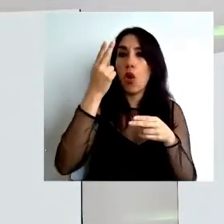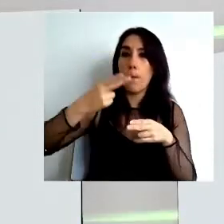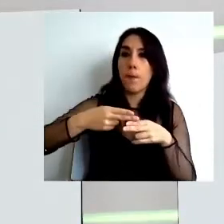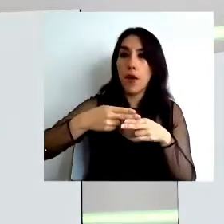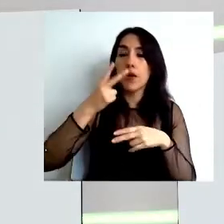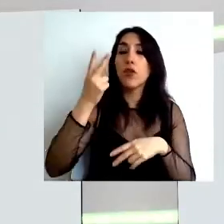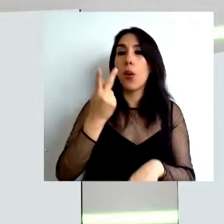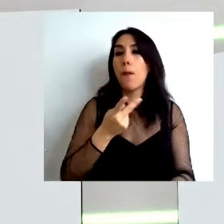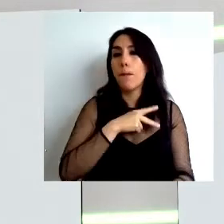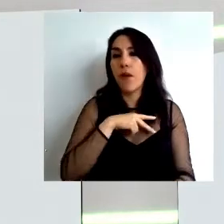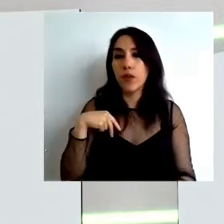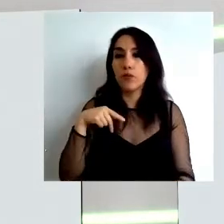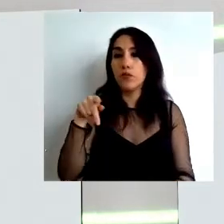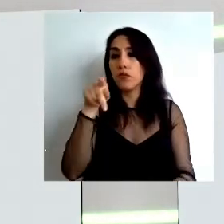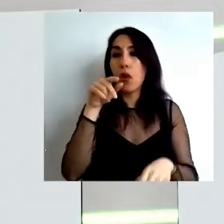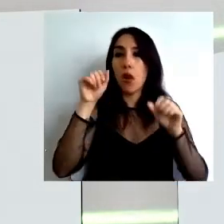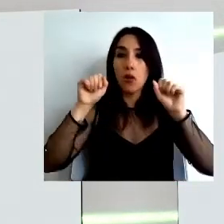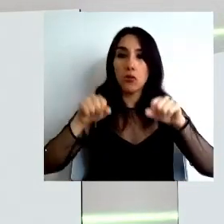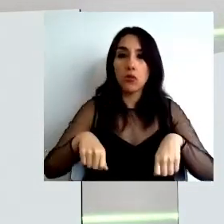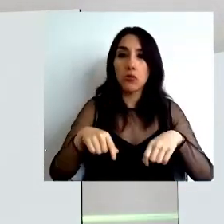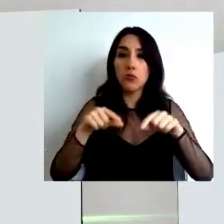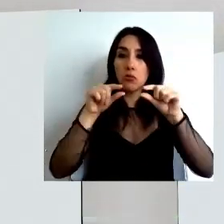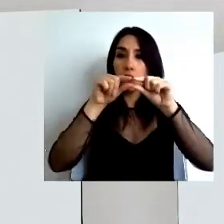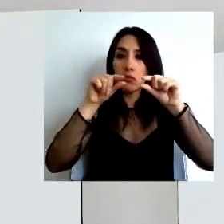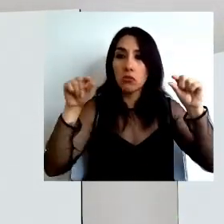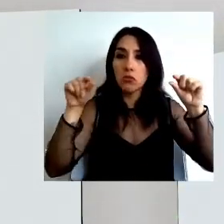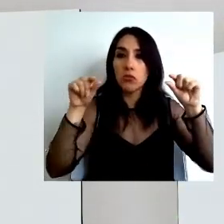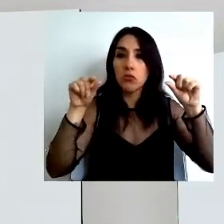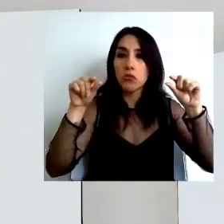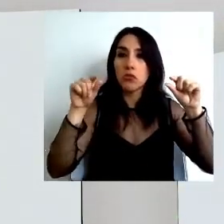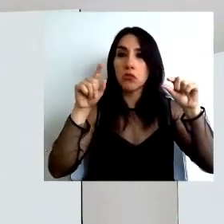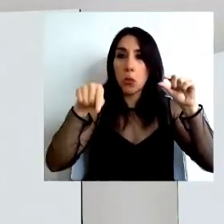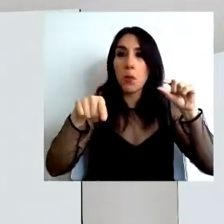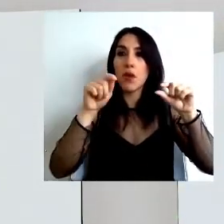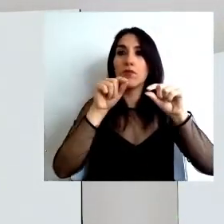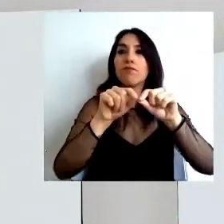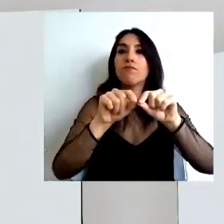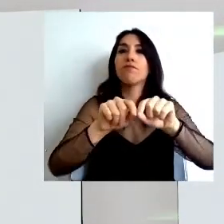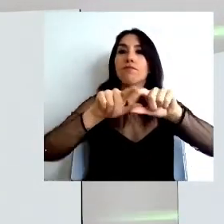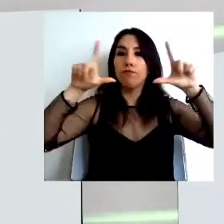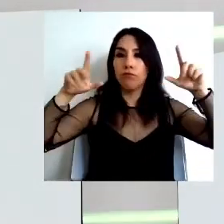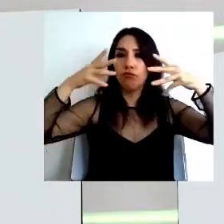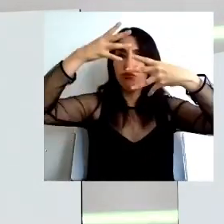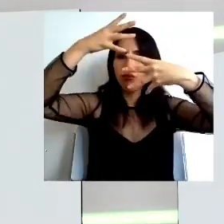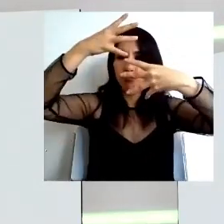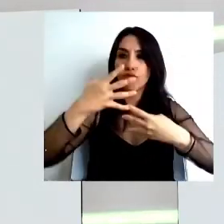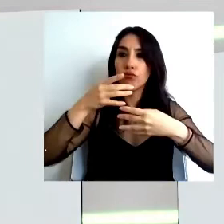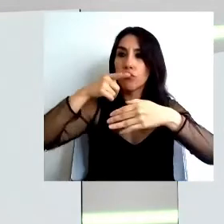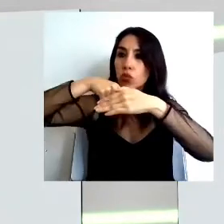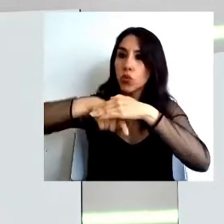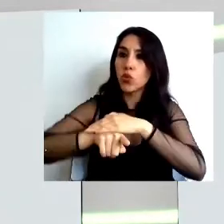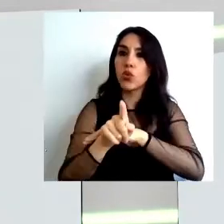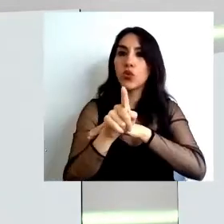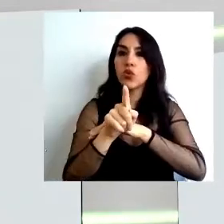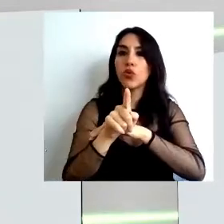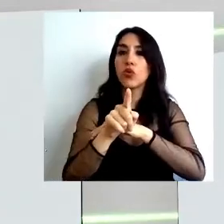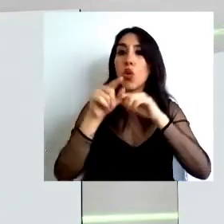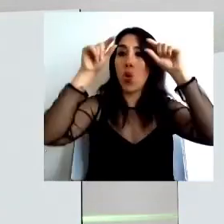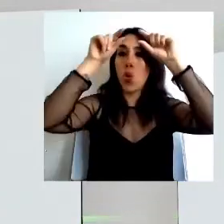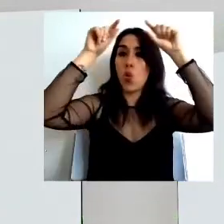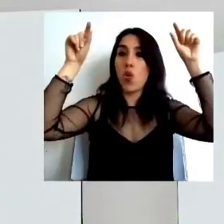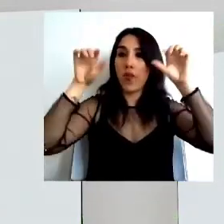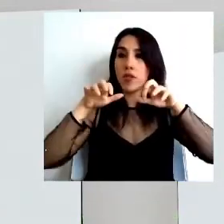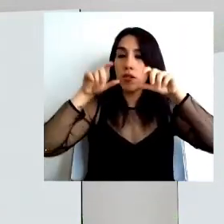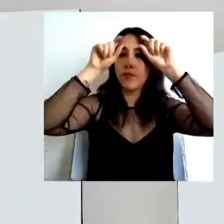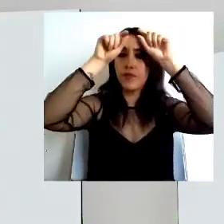And access Slido. If you don't have the information in the chat, you simply need to use your telephone or